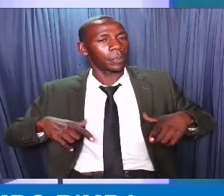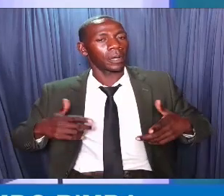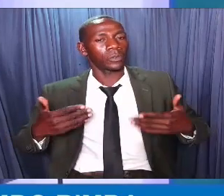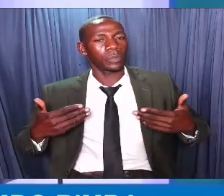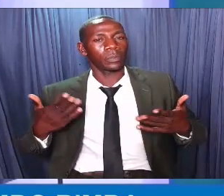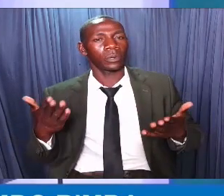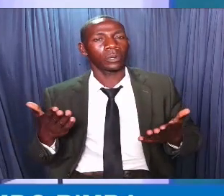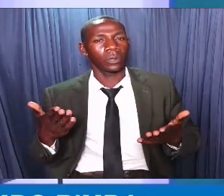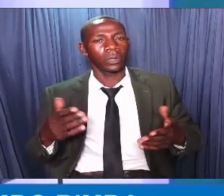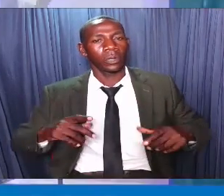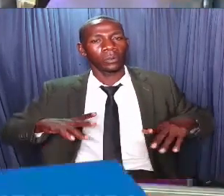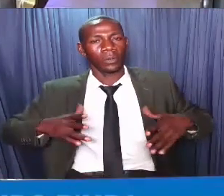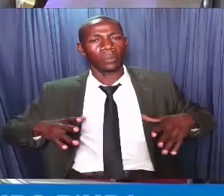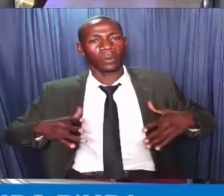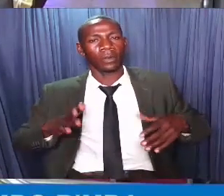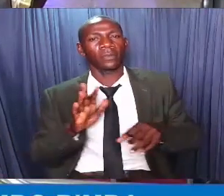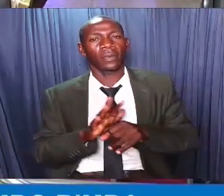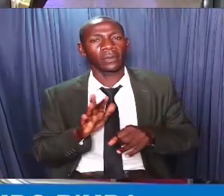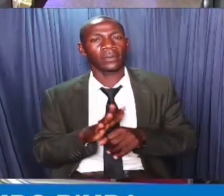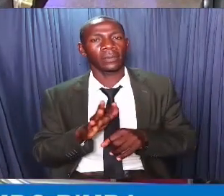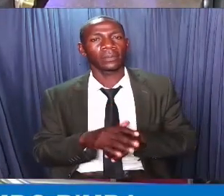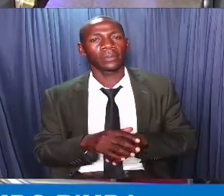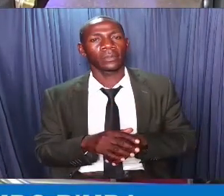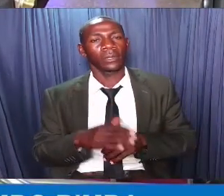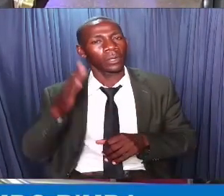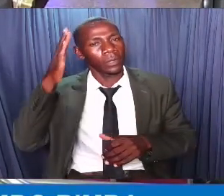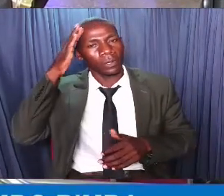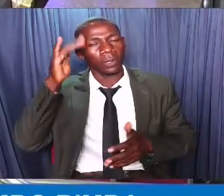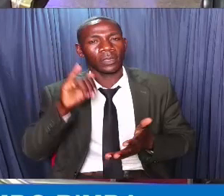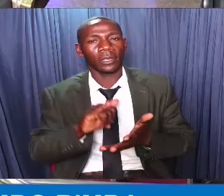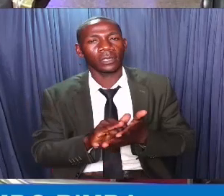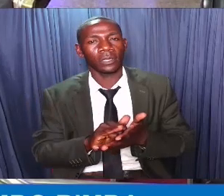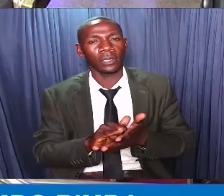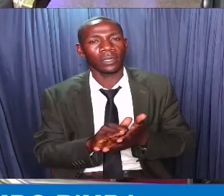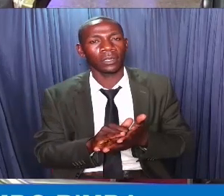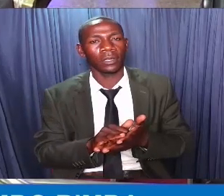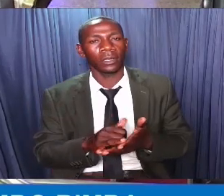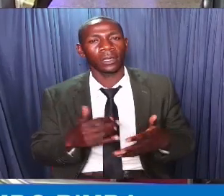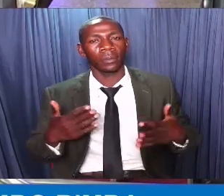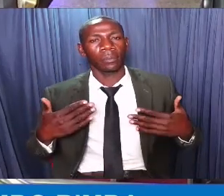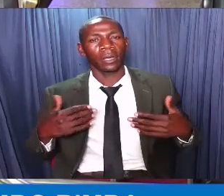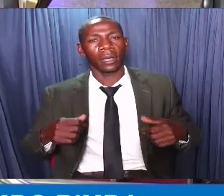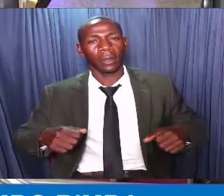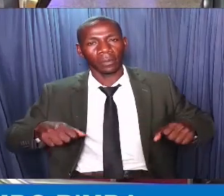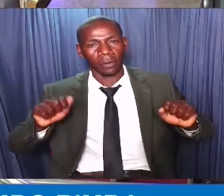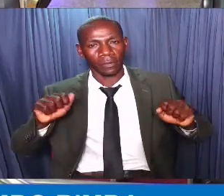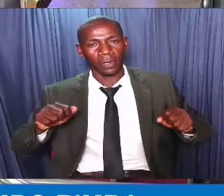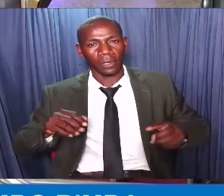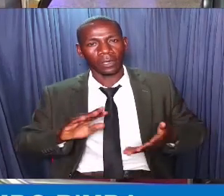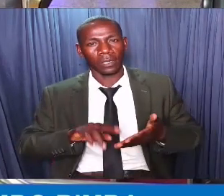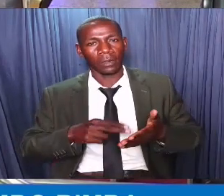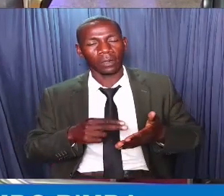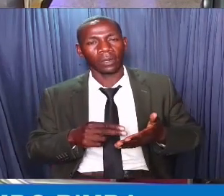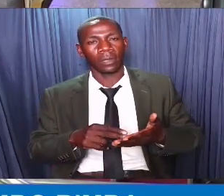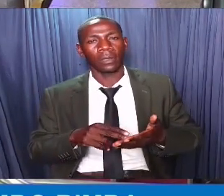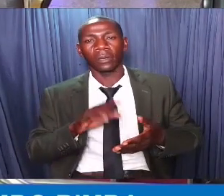so precious. Cha kujivunia sana. Something to be proud of. Akijua ya kwamba, knowing that watu nimewaweza, I've disabled these people.